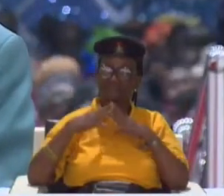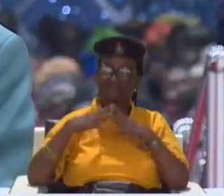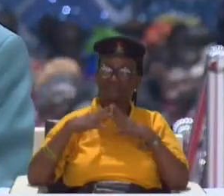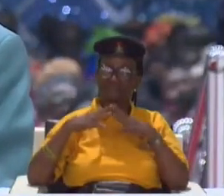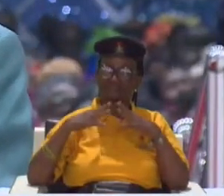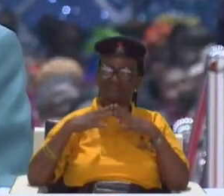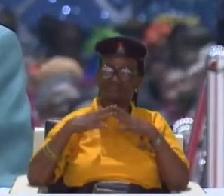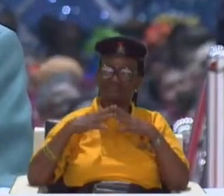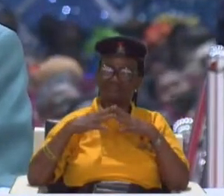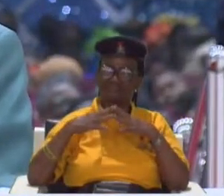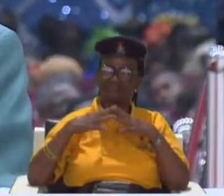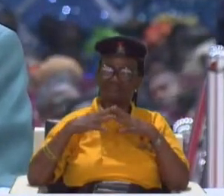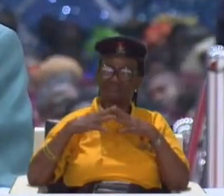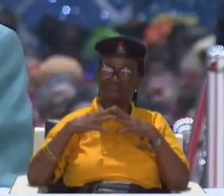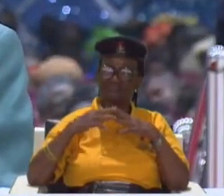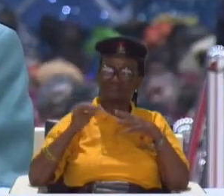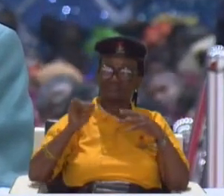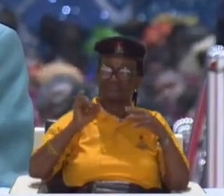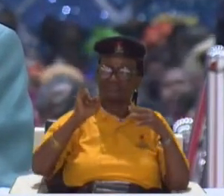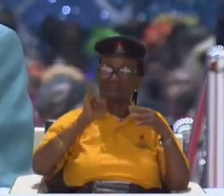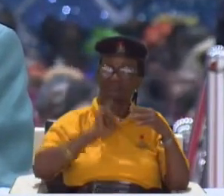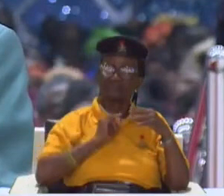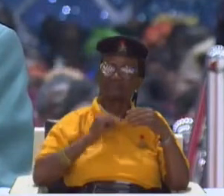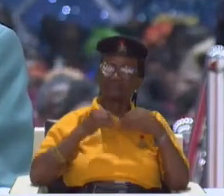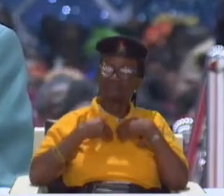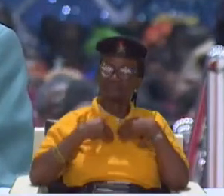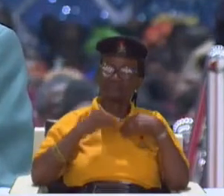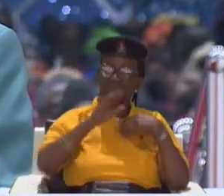I've never had it like this before.